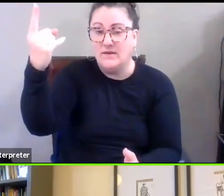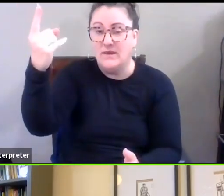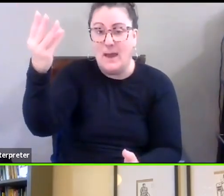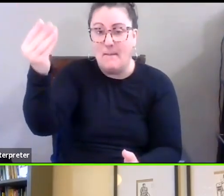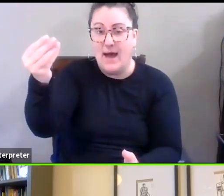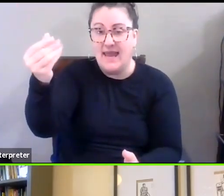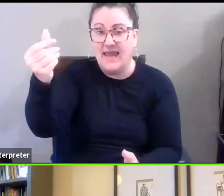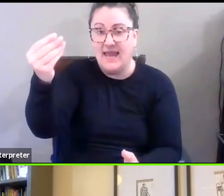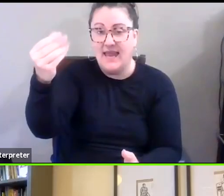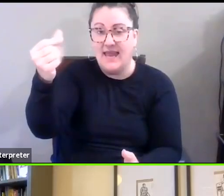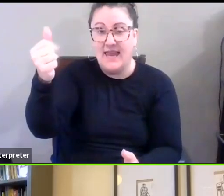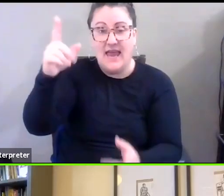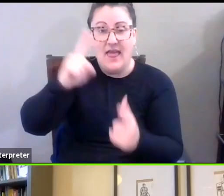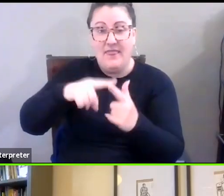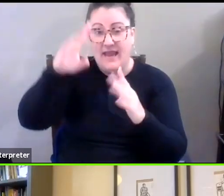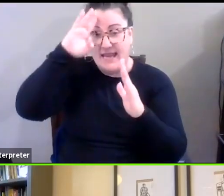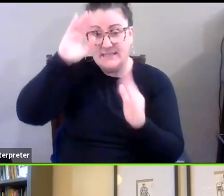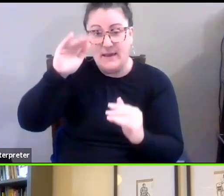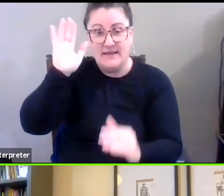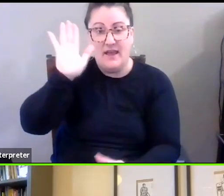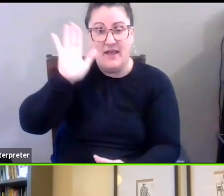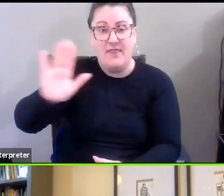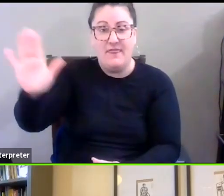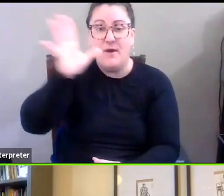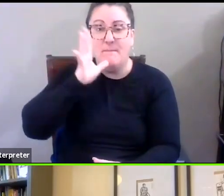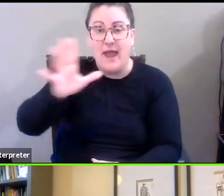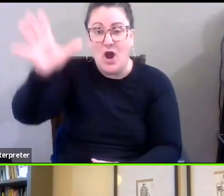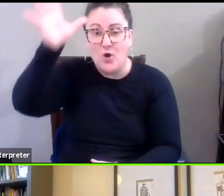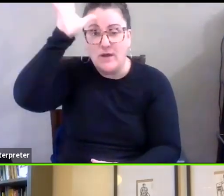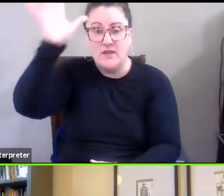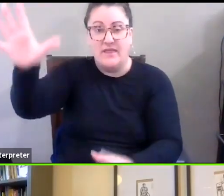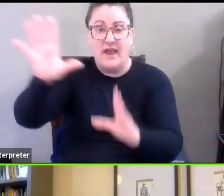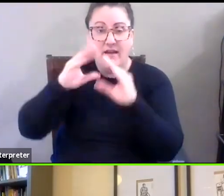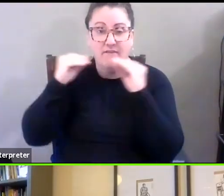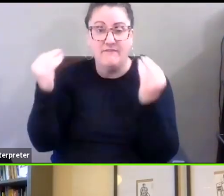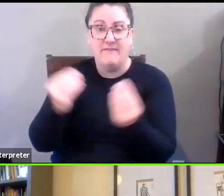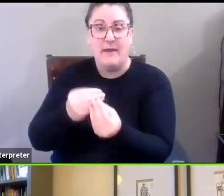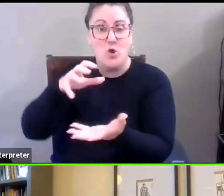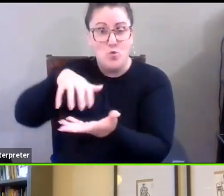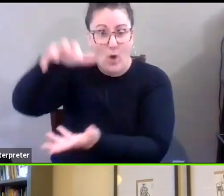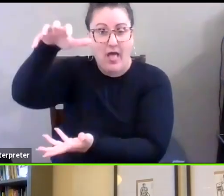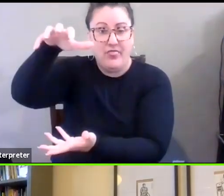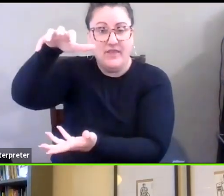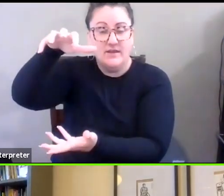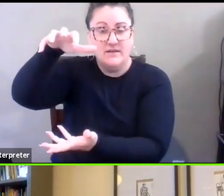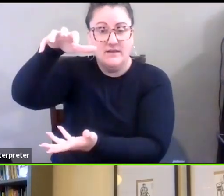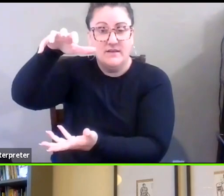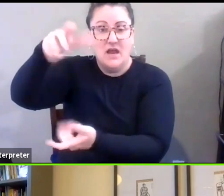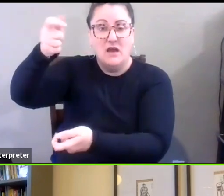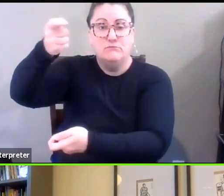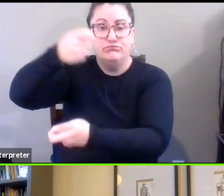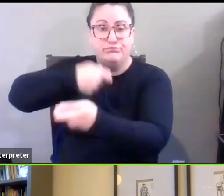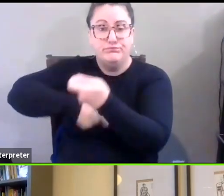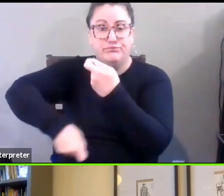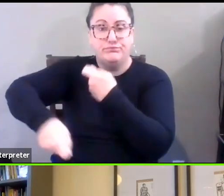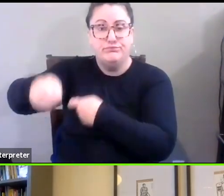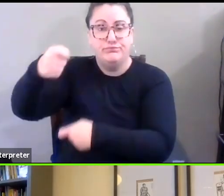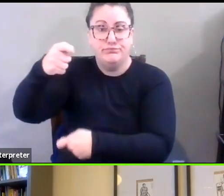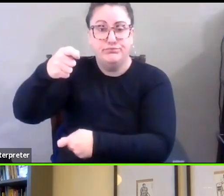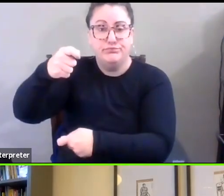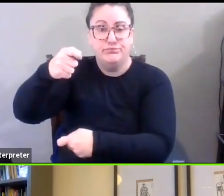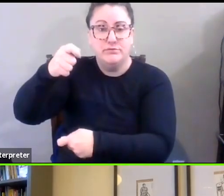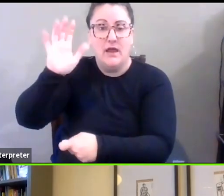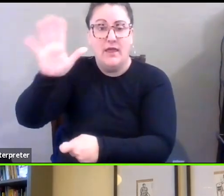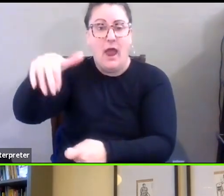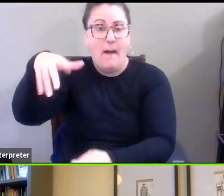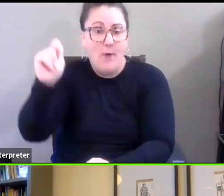money and expecting that their parents or their family wealth, you know, subsidize their